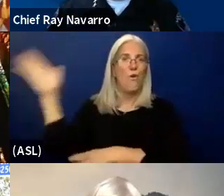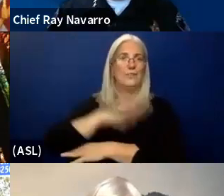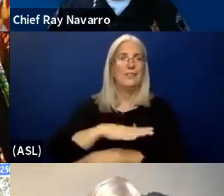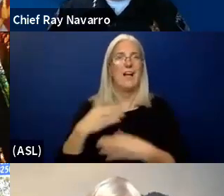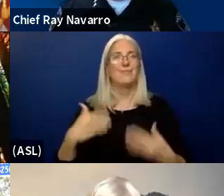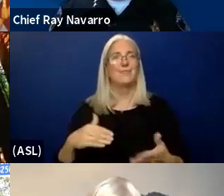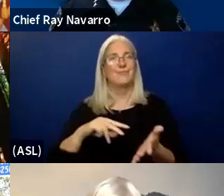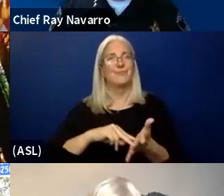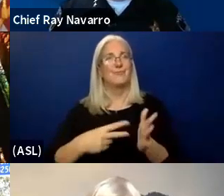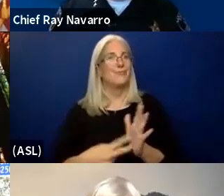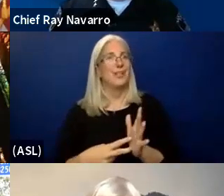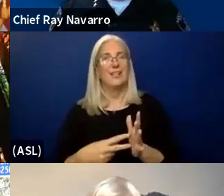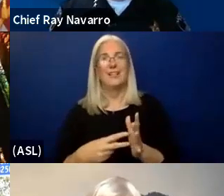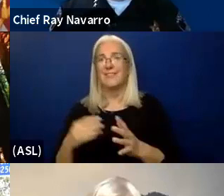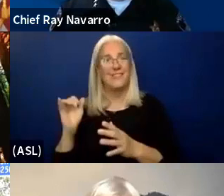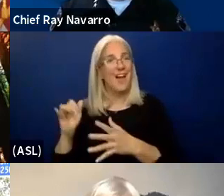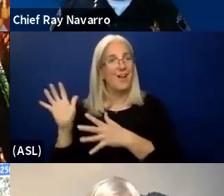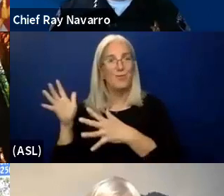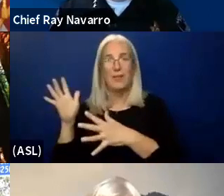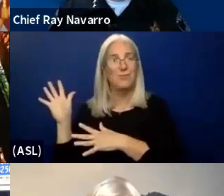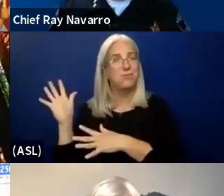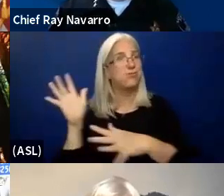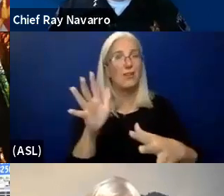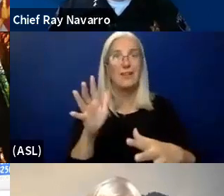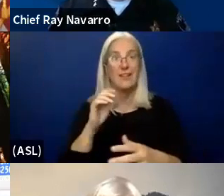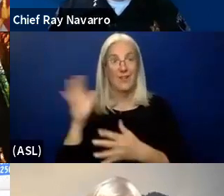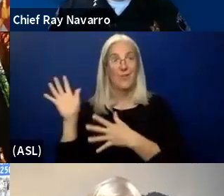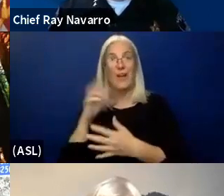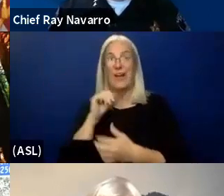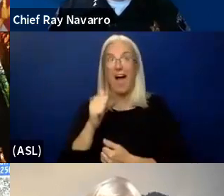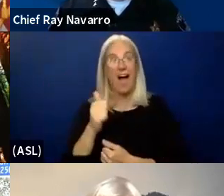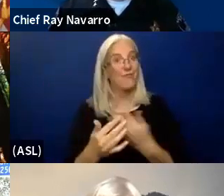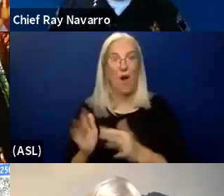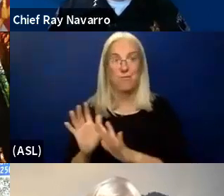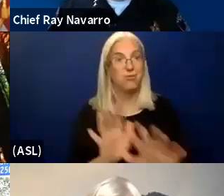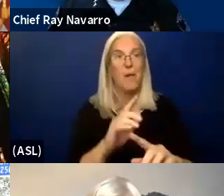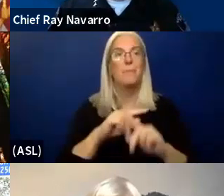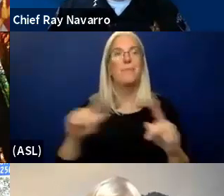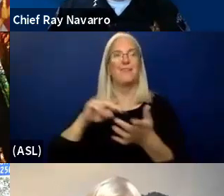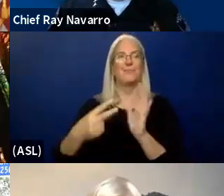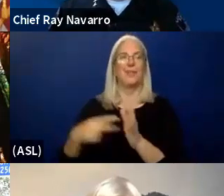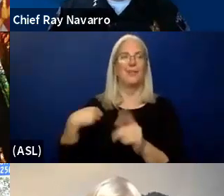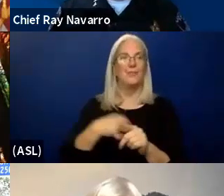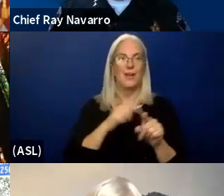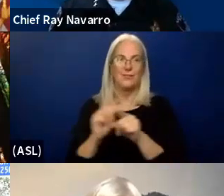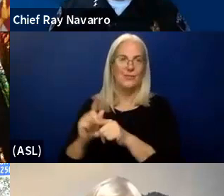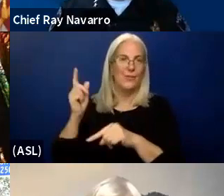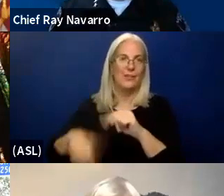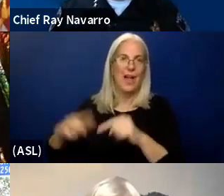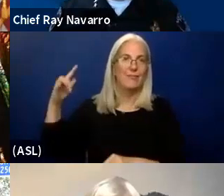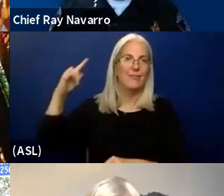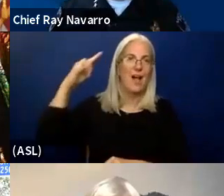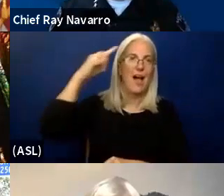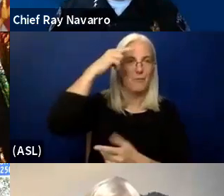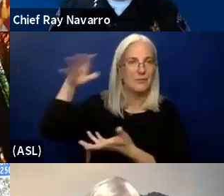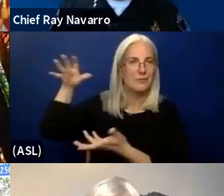on the fire line, it also has prevented our aerial assets from engaging in suppression activities today. So good